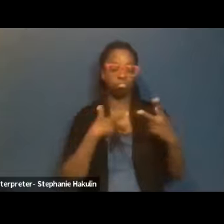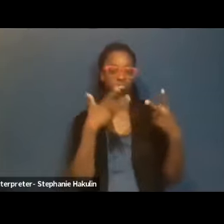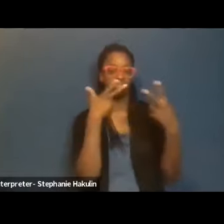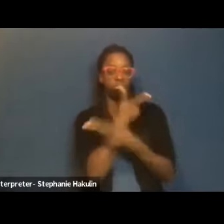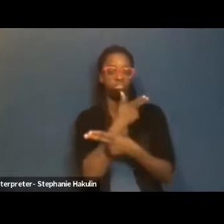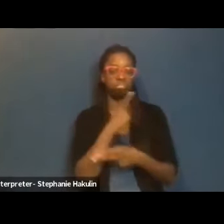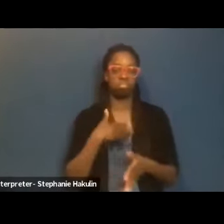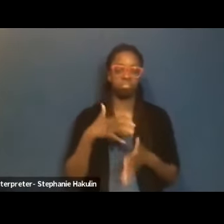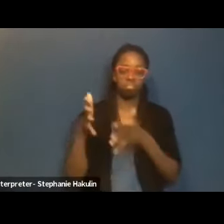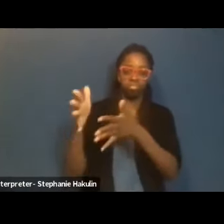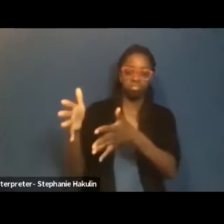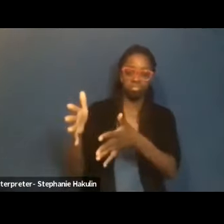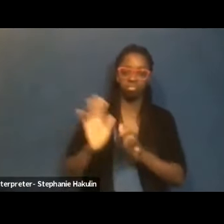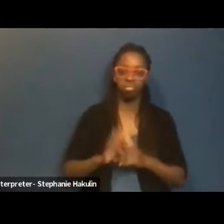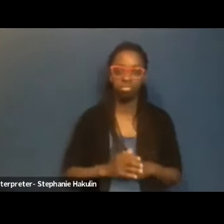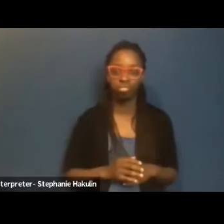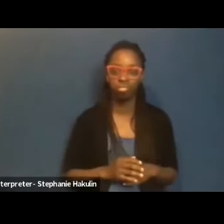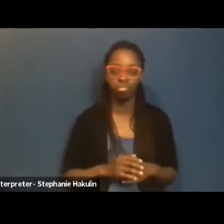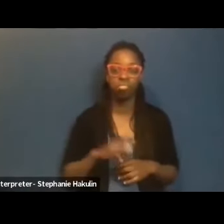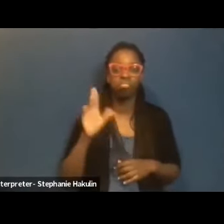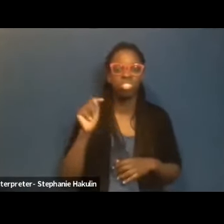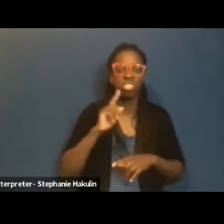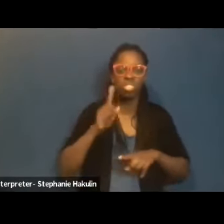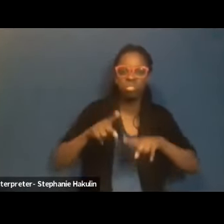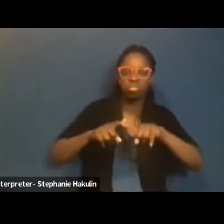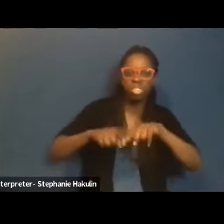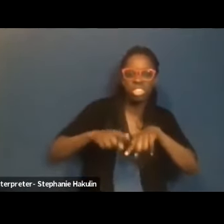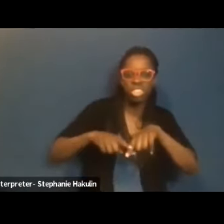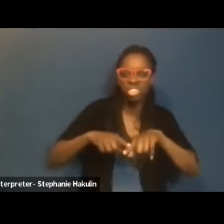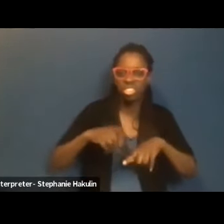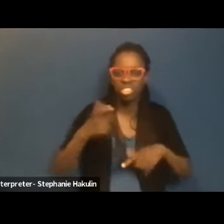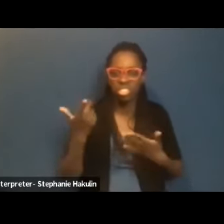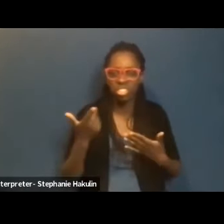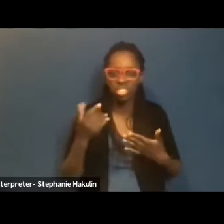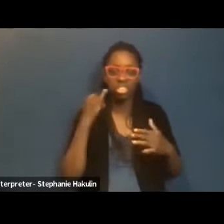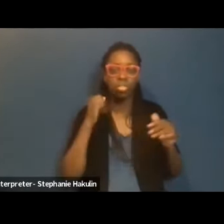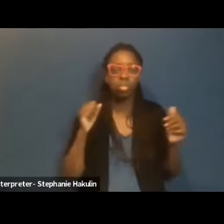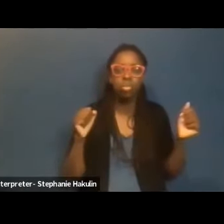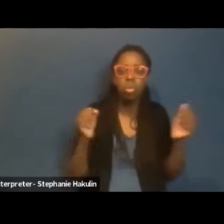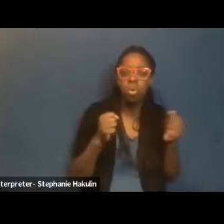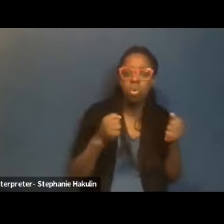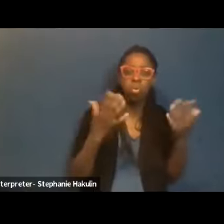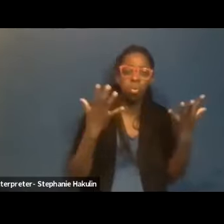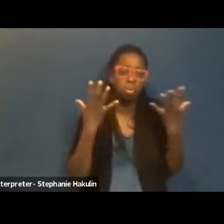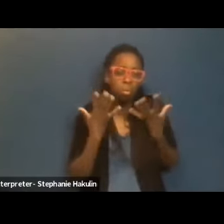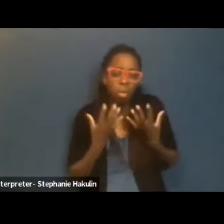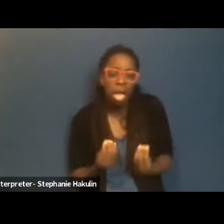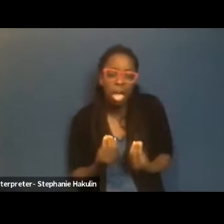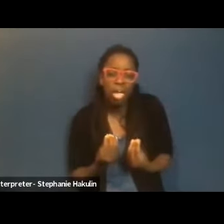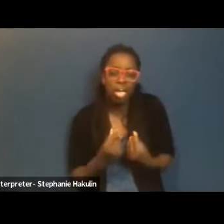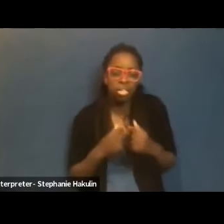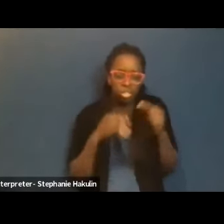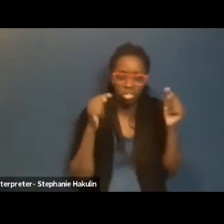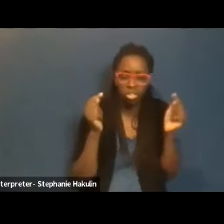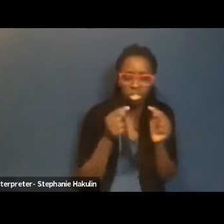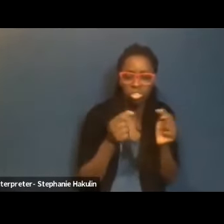in the cold, wet, and shivering with nothing but a lifeless piece of string.